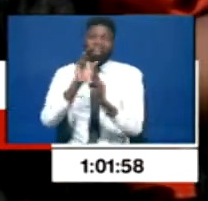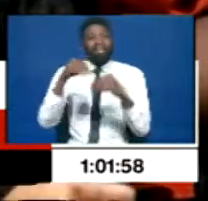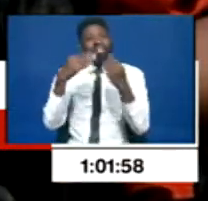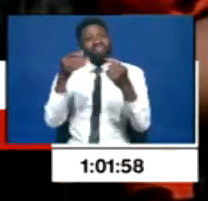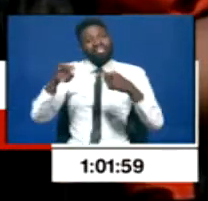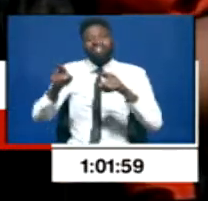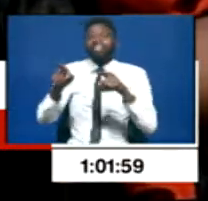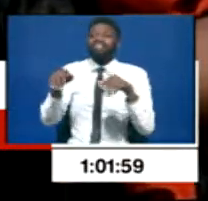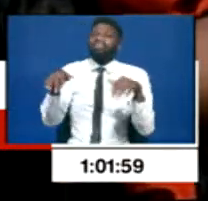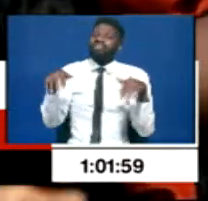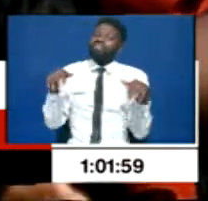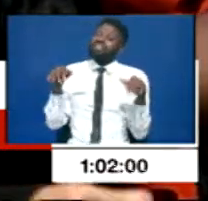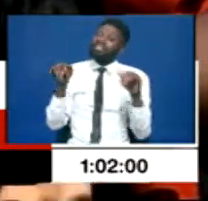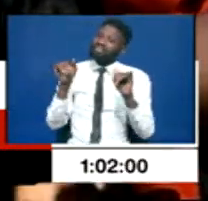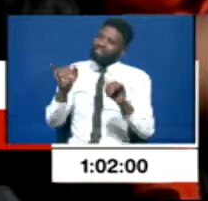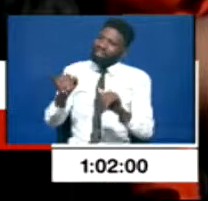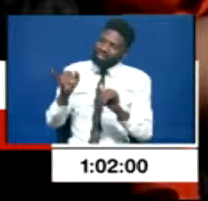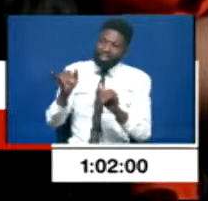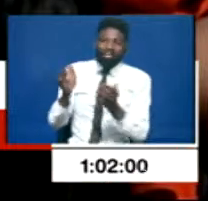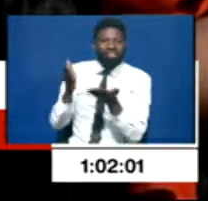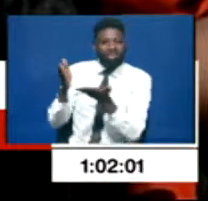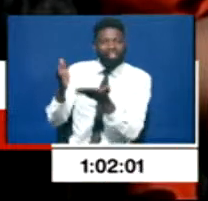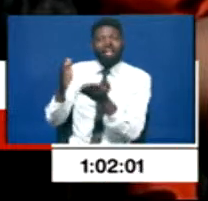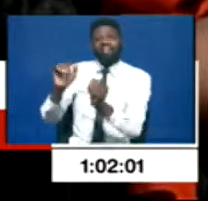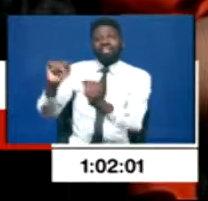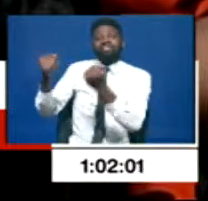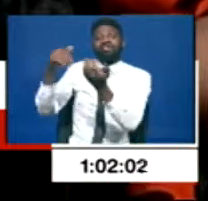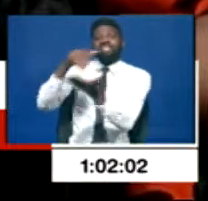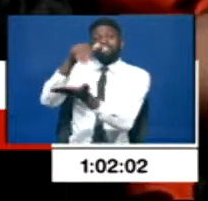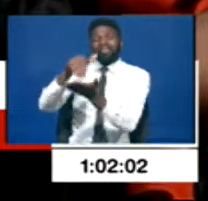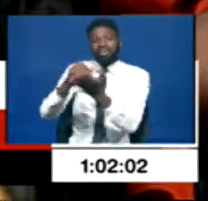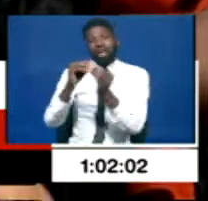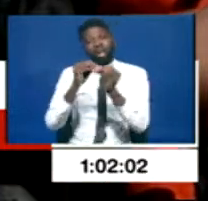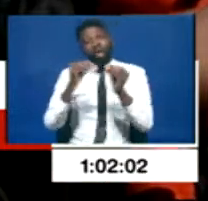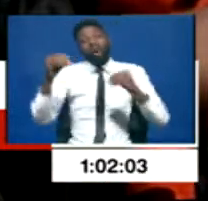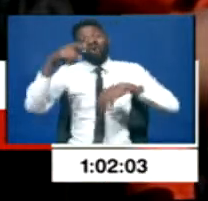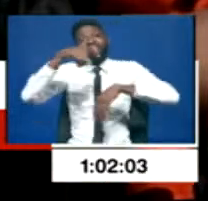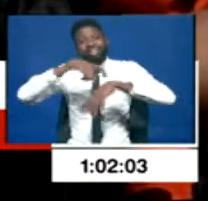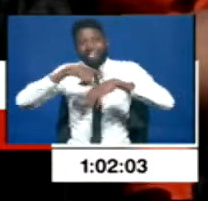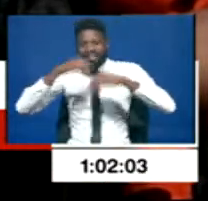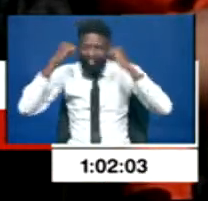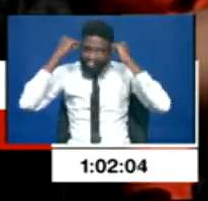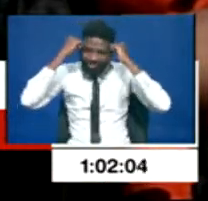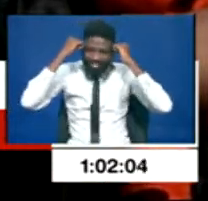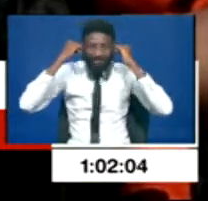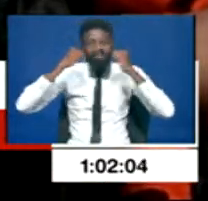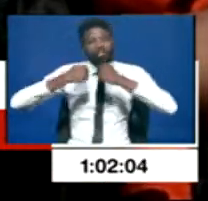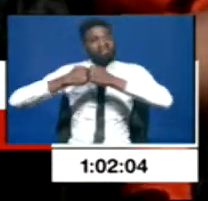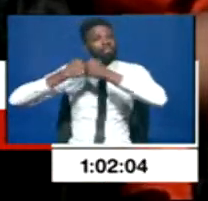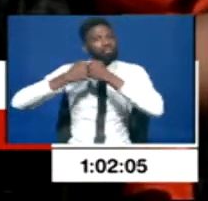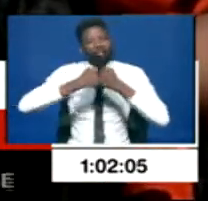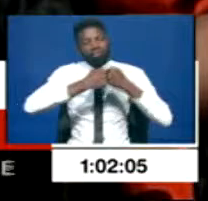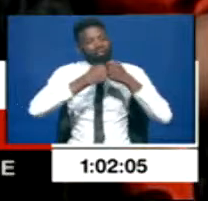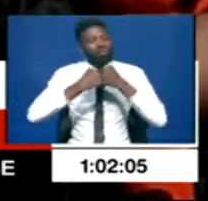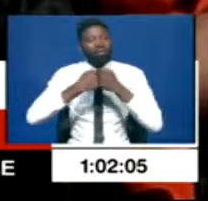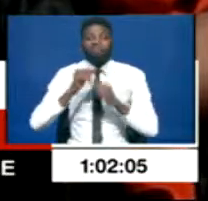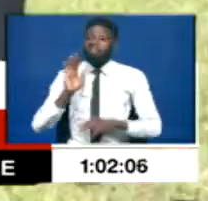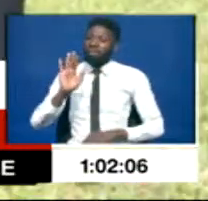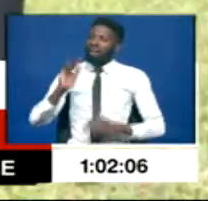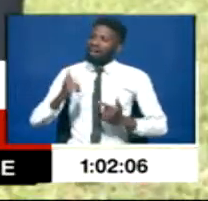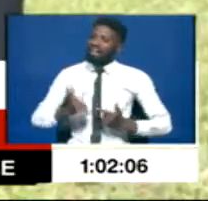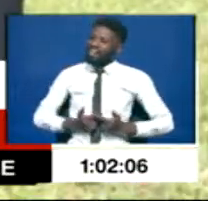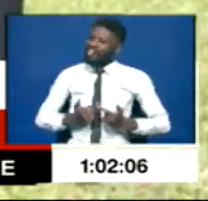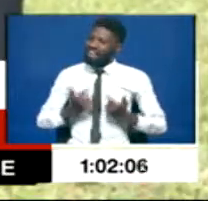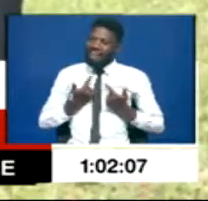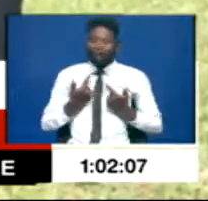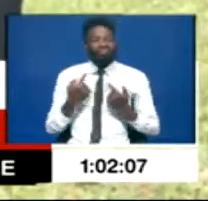rescue center kwa muda. Mambo yake yote masomo yamerudi nyuma, kila kitu Maisha ni amemsimamia akiwa